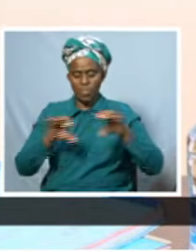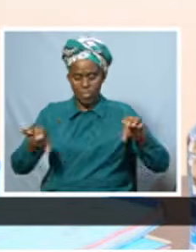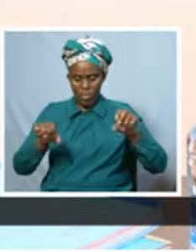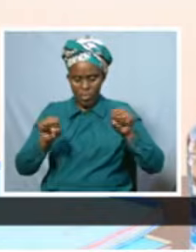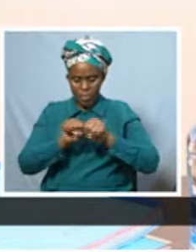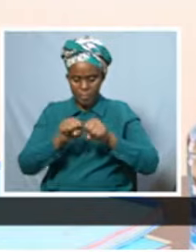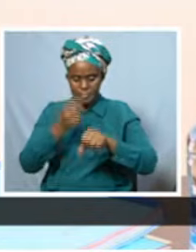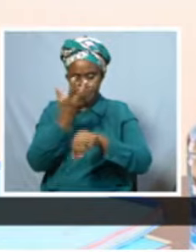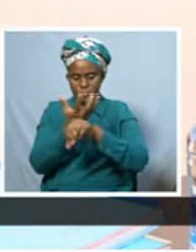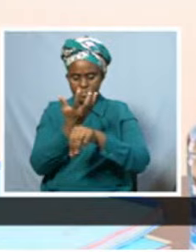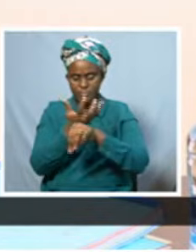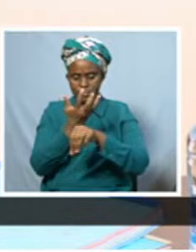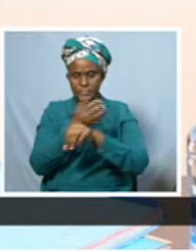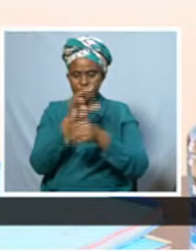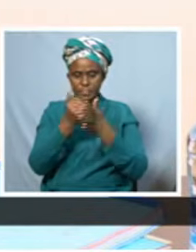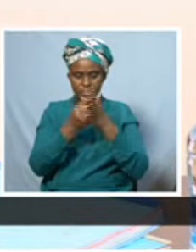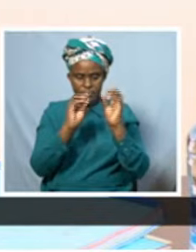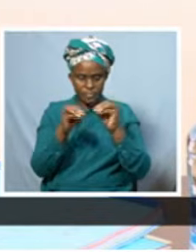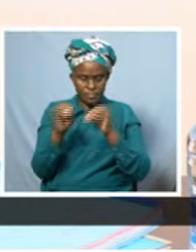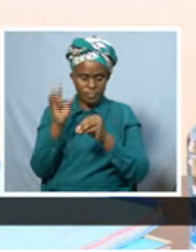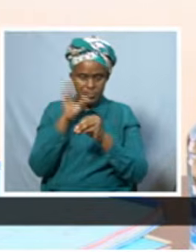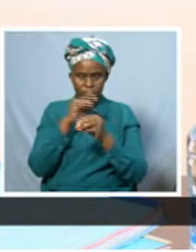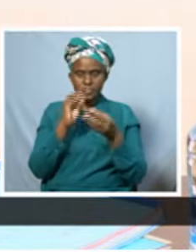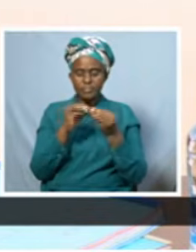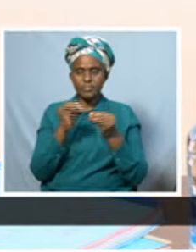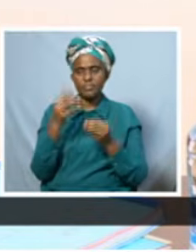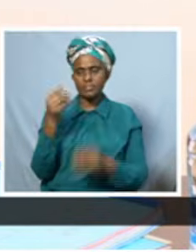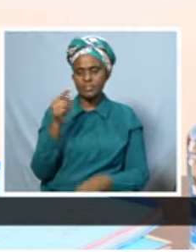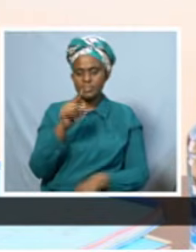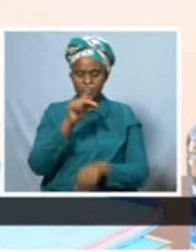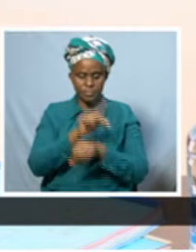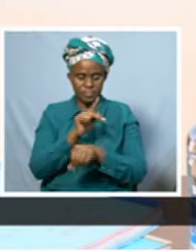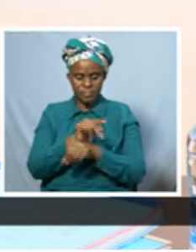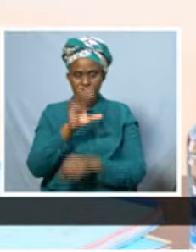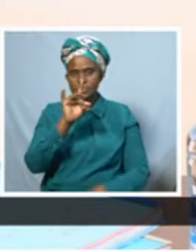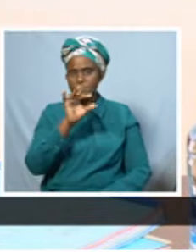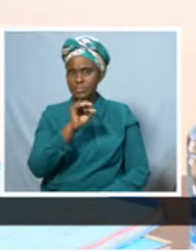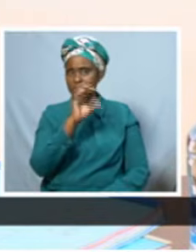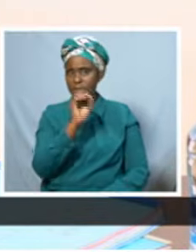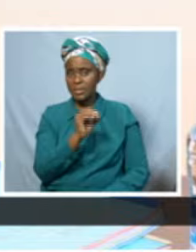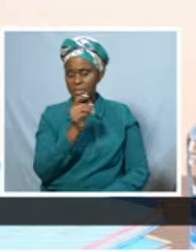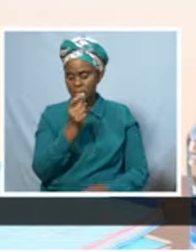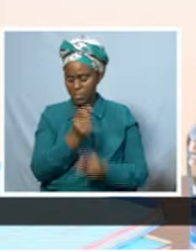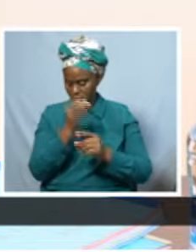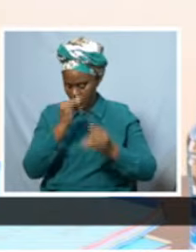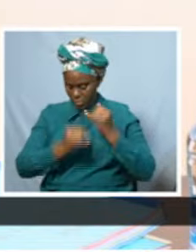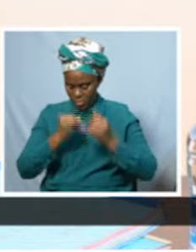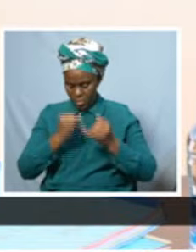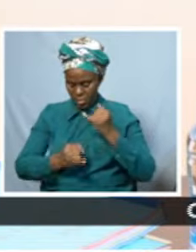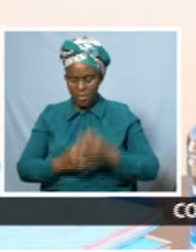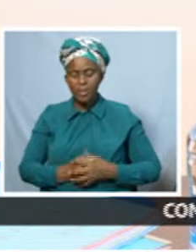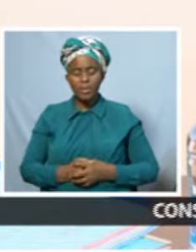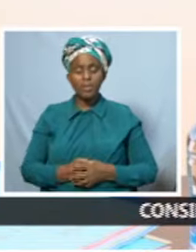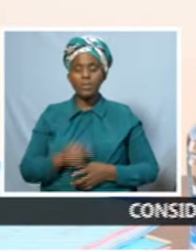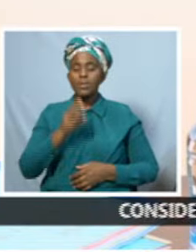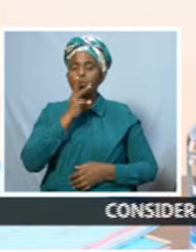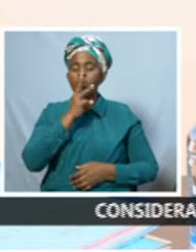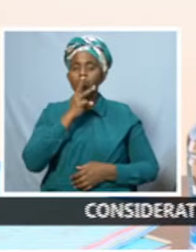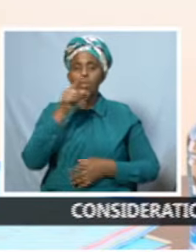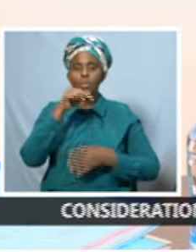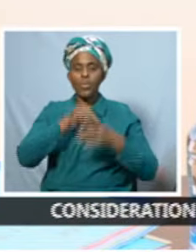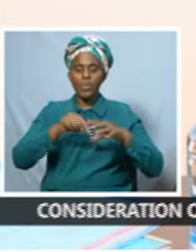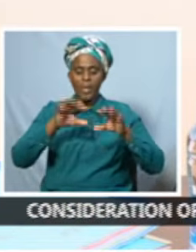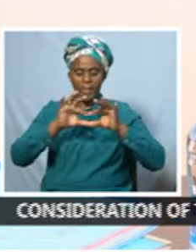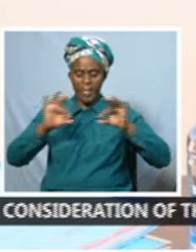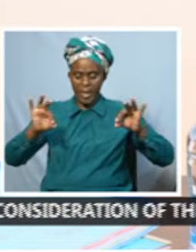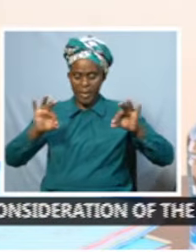tank stand have been installed. On number 5, the project is at 80% complete. Borehole, pipes, and